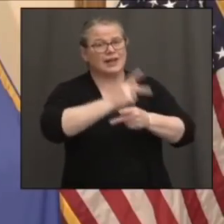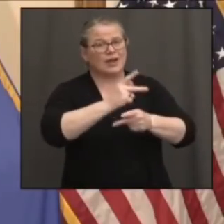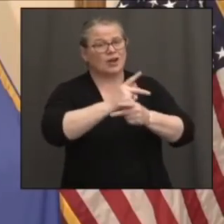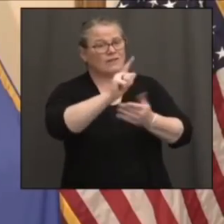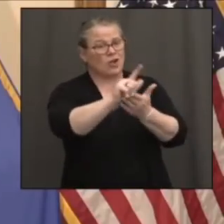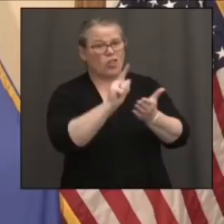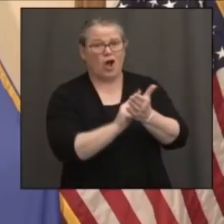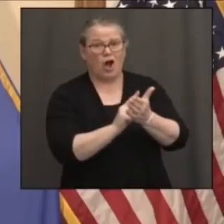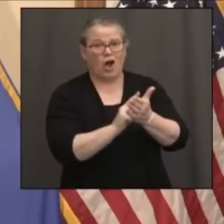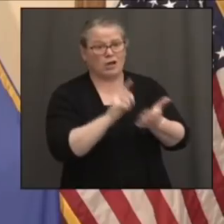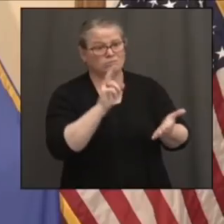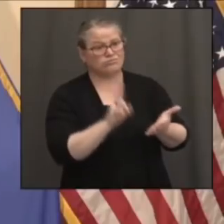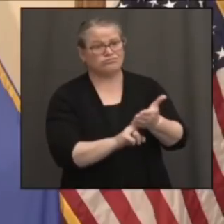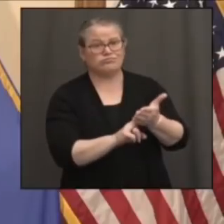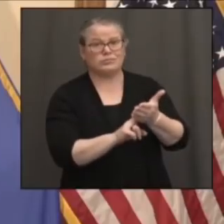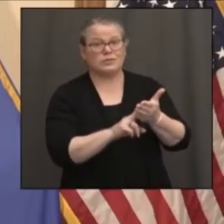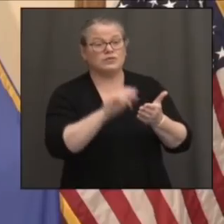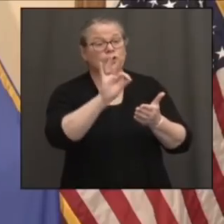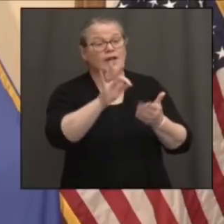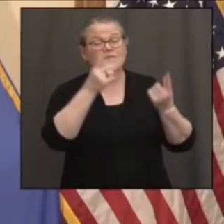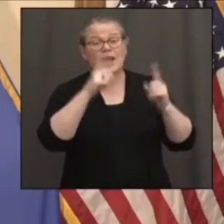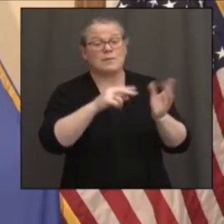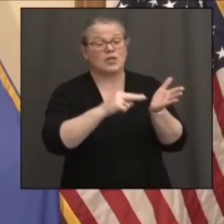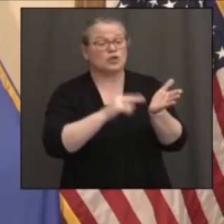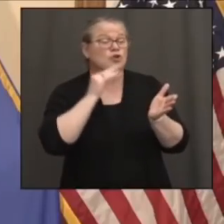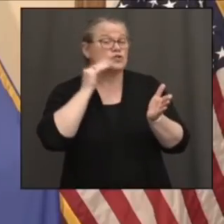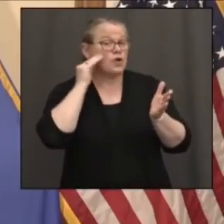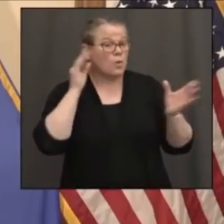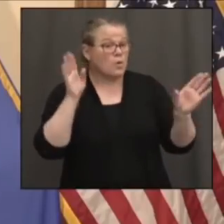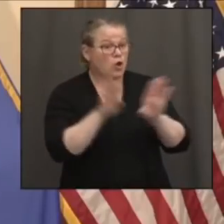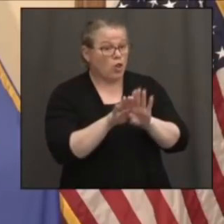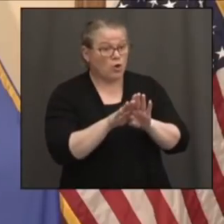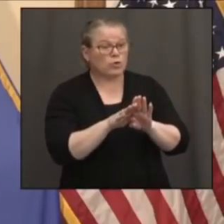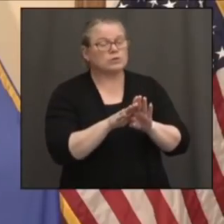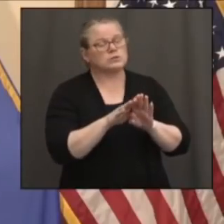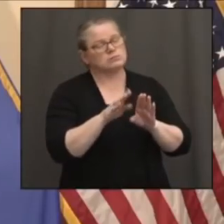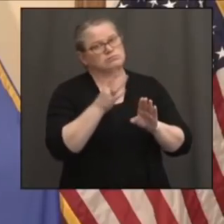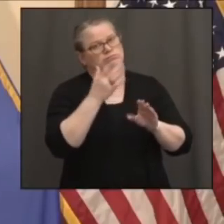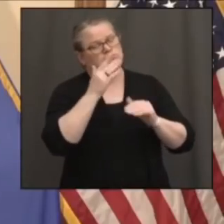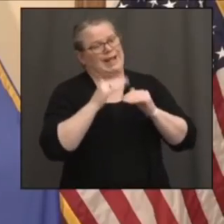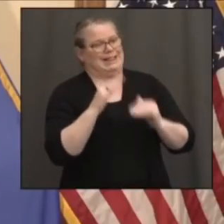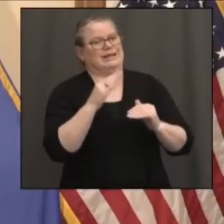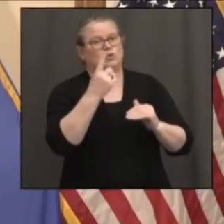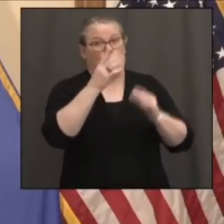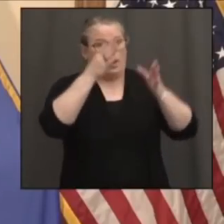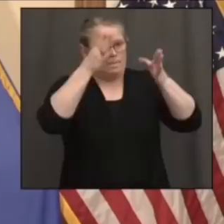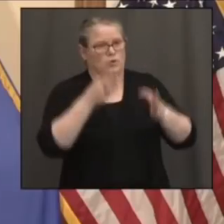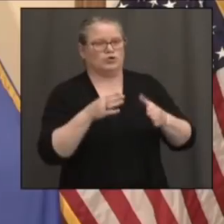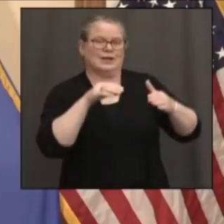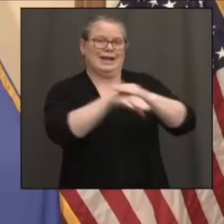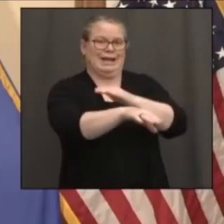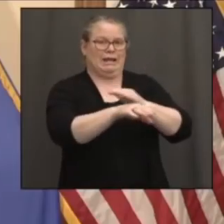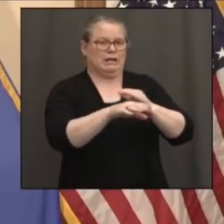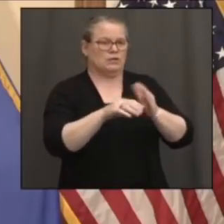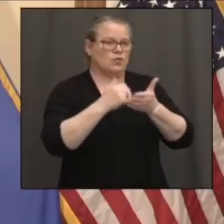was some sort of a shutdown, then at least one person could still get in there and help people with